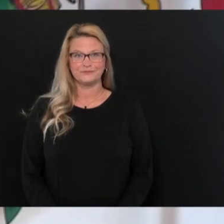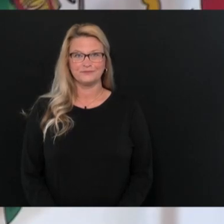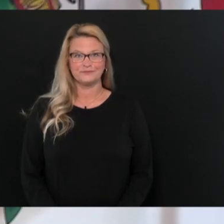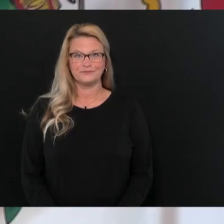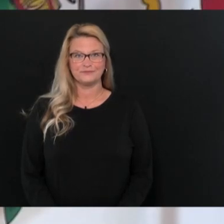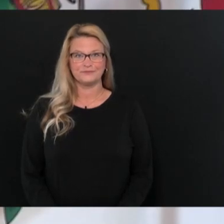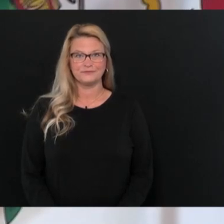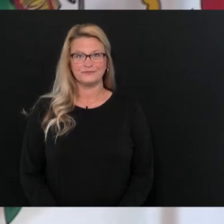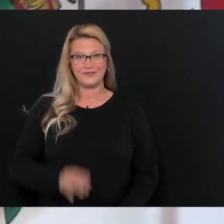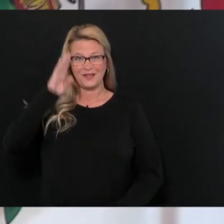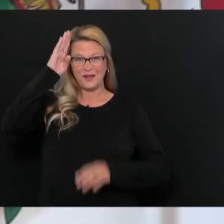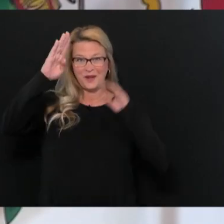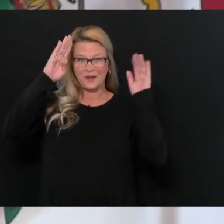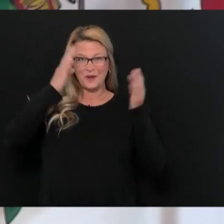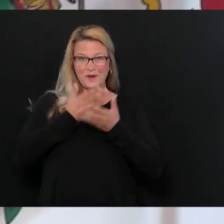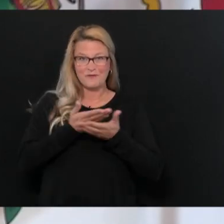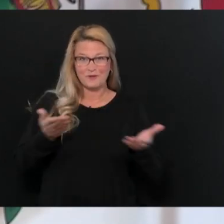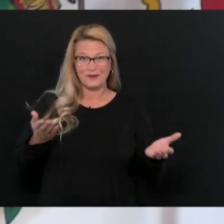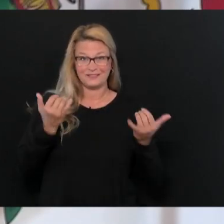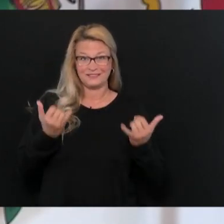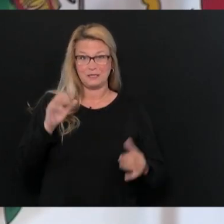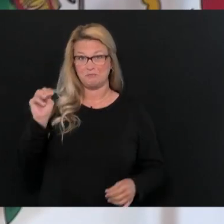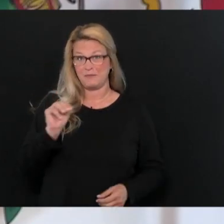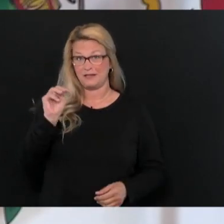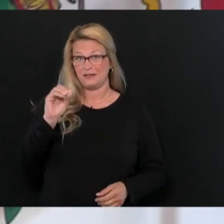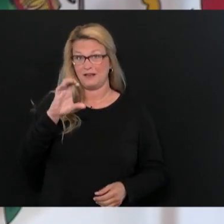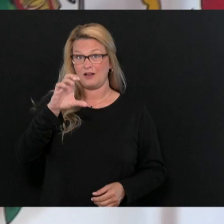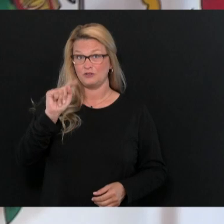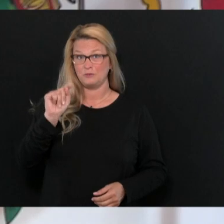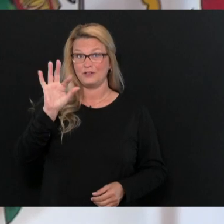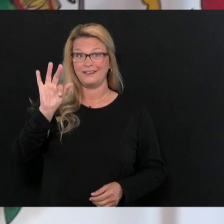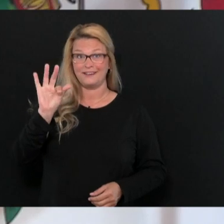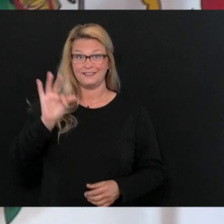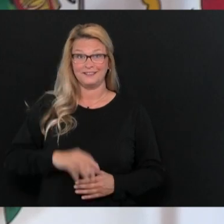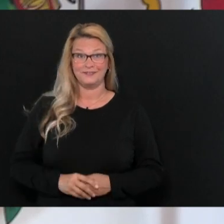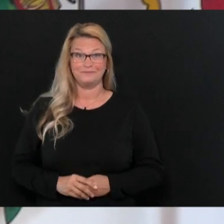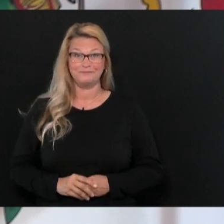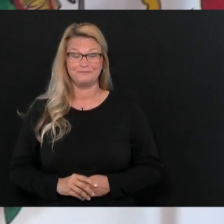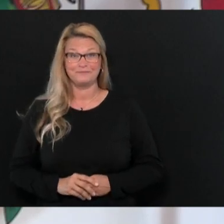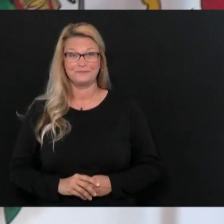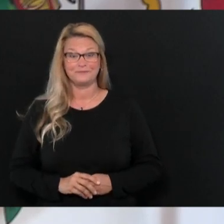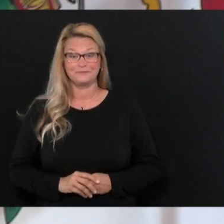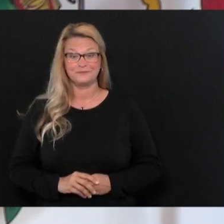Hello, everyone. It's Monday, October the 19th. And, a